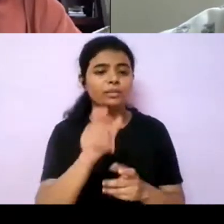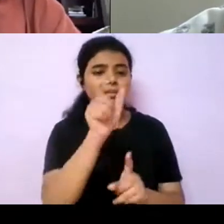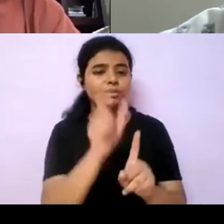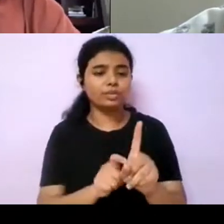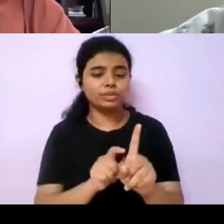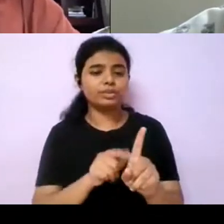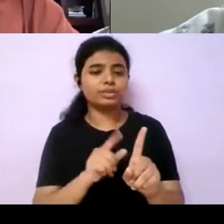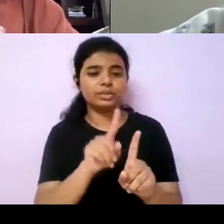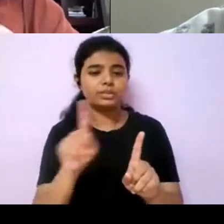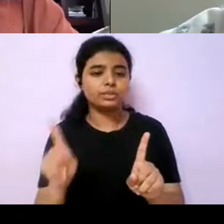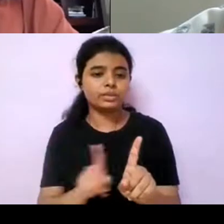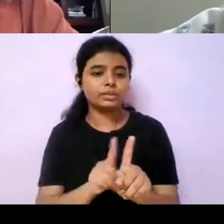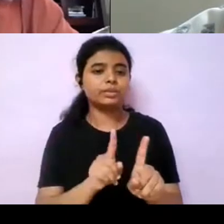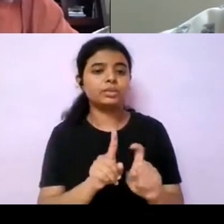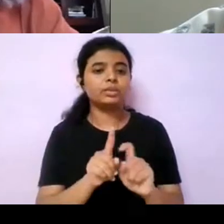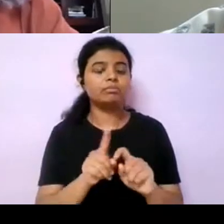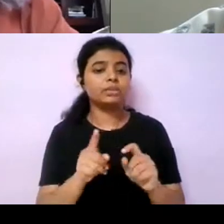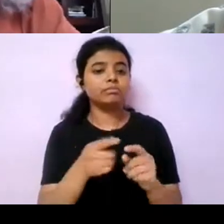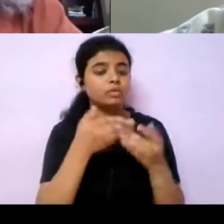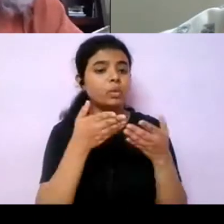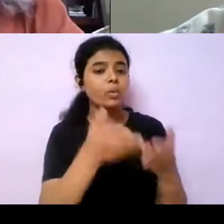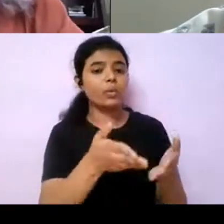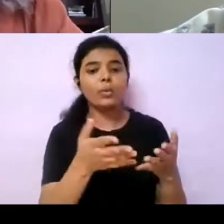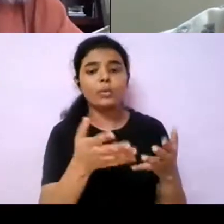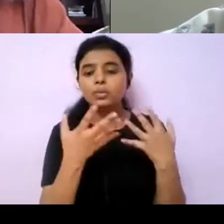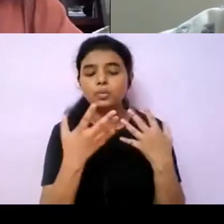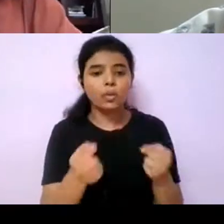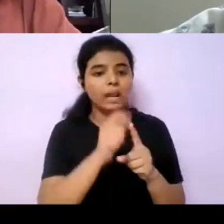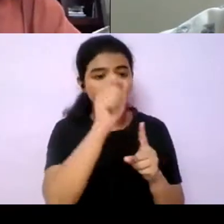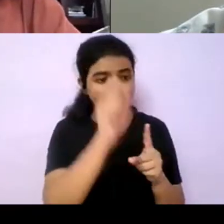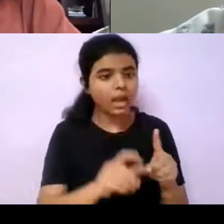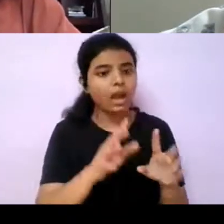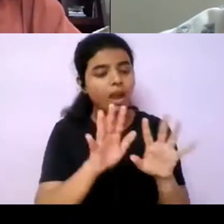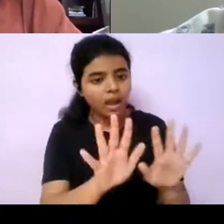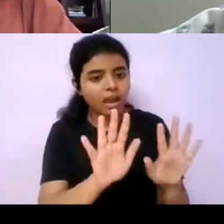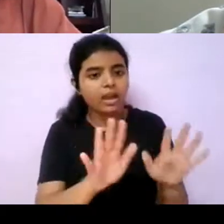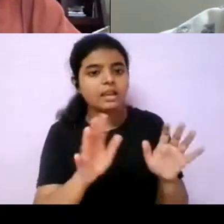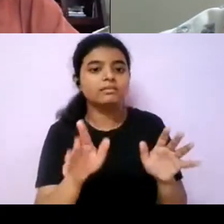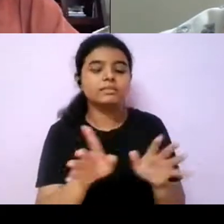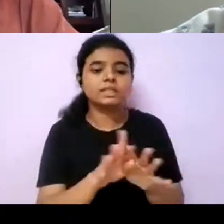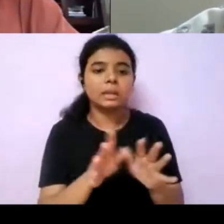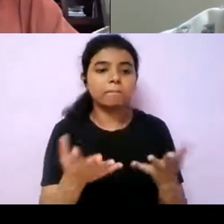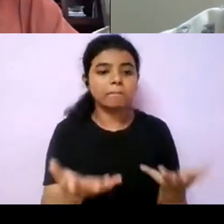that leave room for the particularistic without